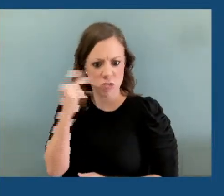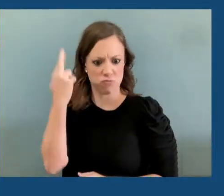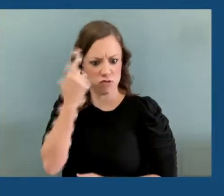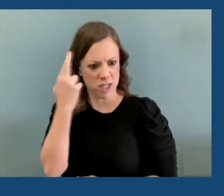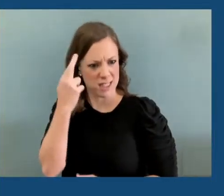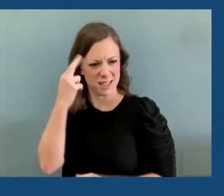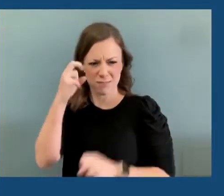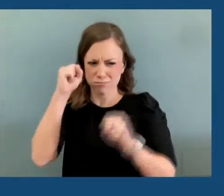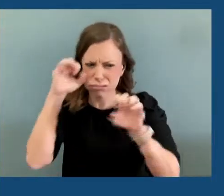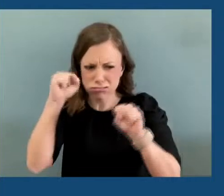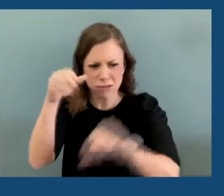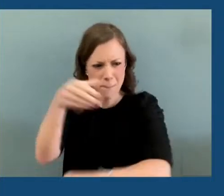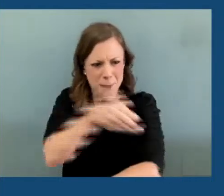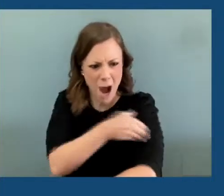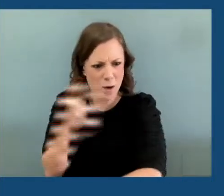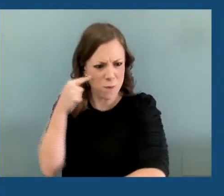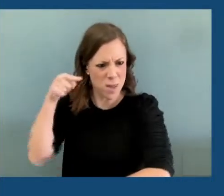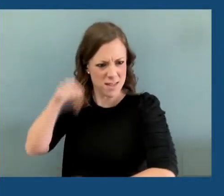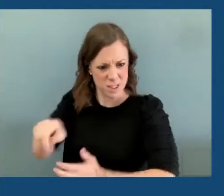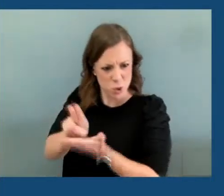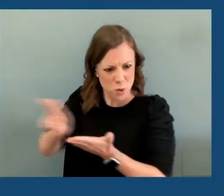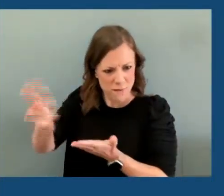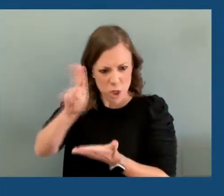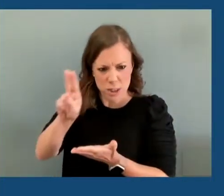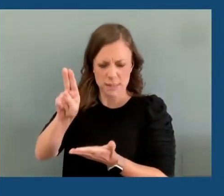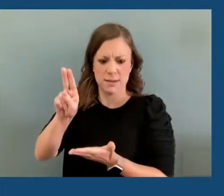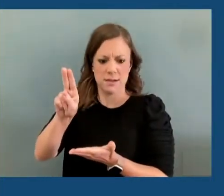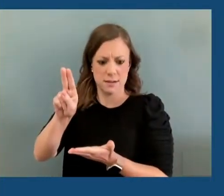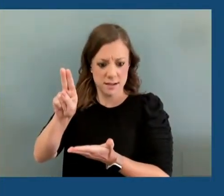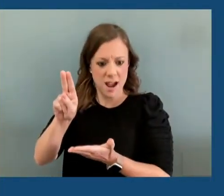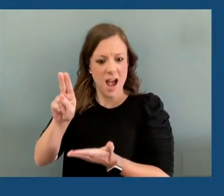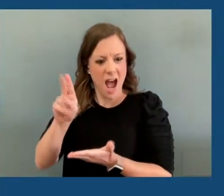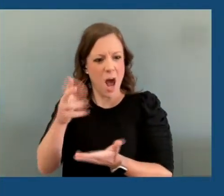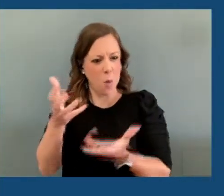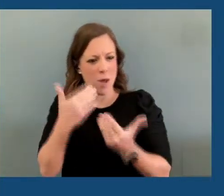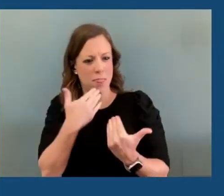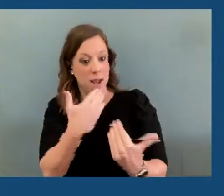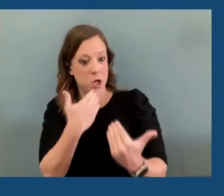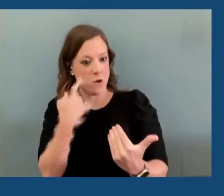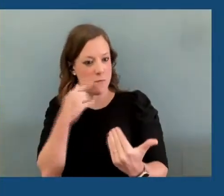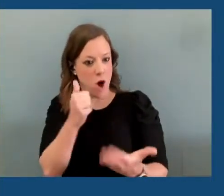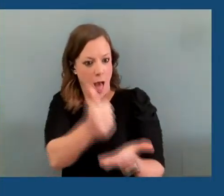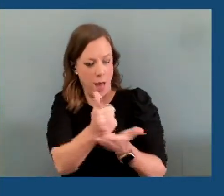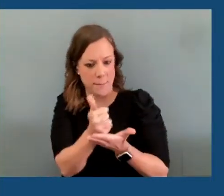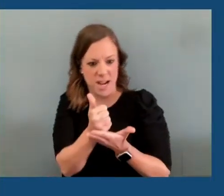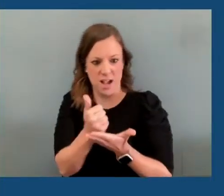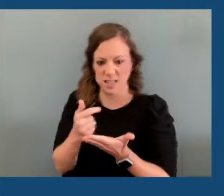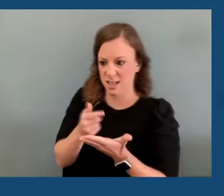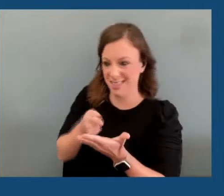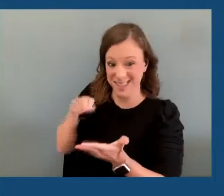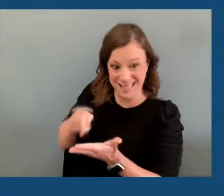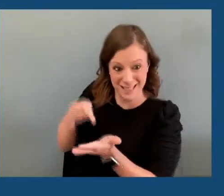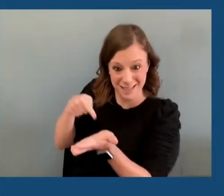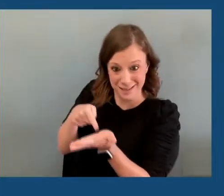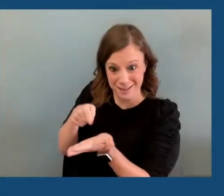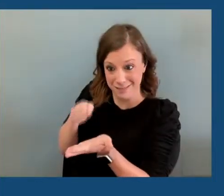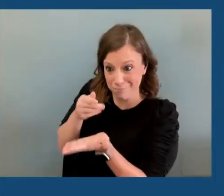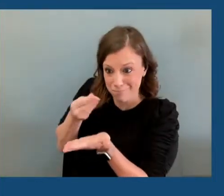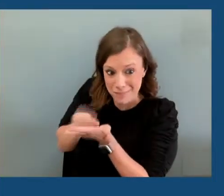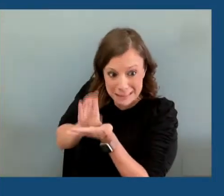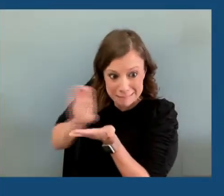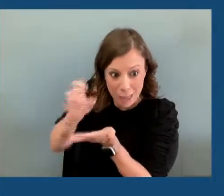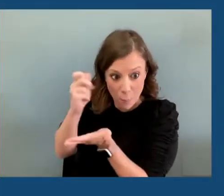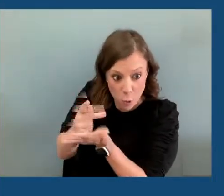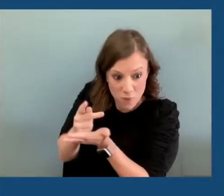to thank her for helping championing this through the legislature. Let's give a round of applause to Assembly Member Pat Fahey. Assemblyman John McDonald